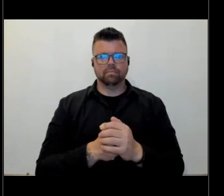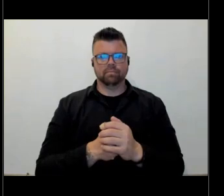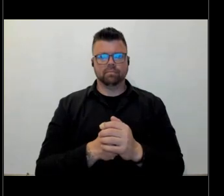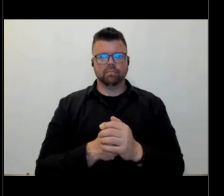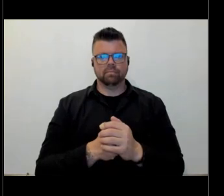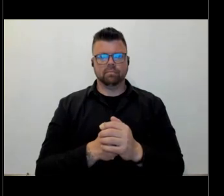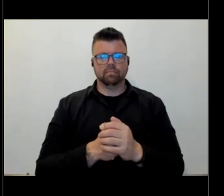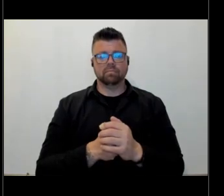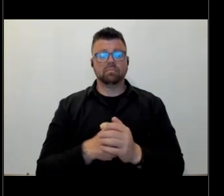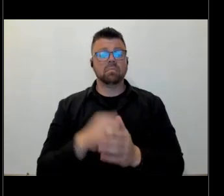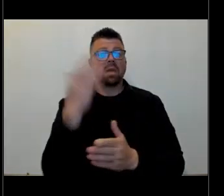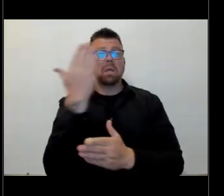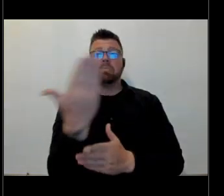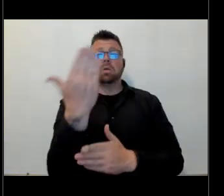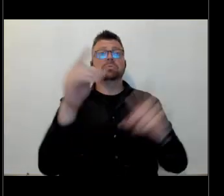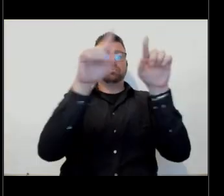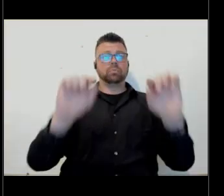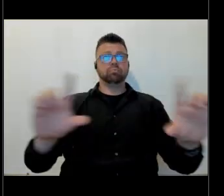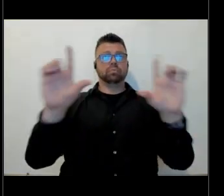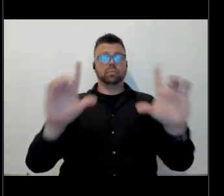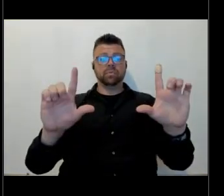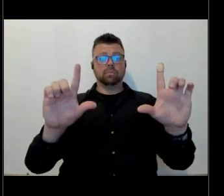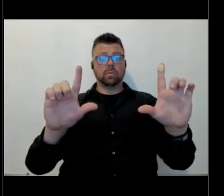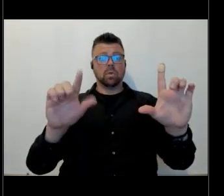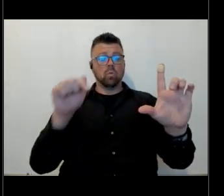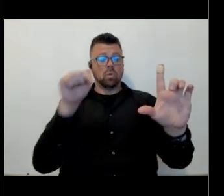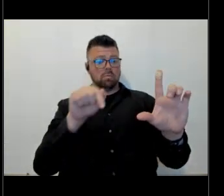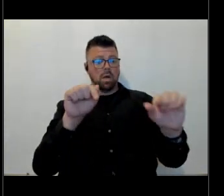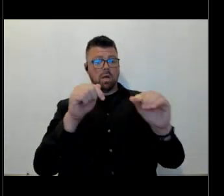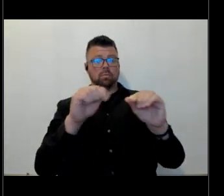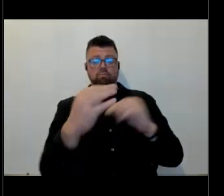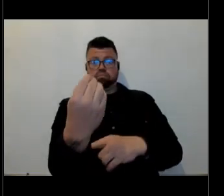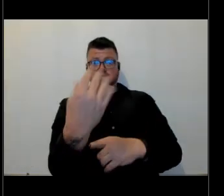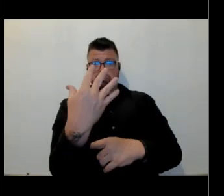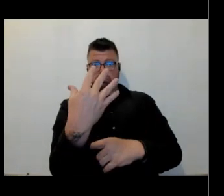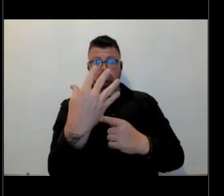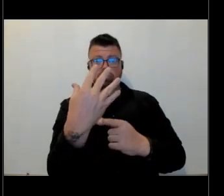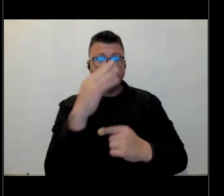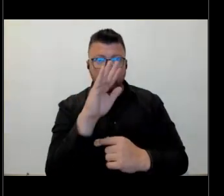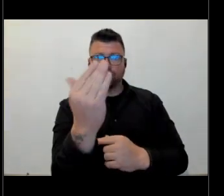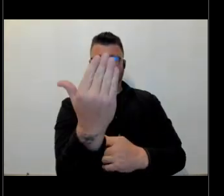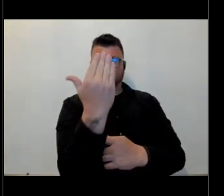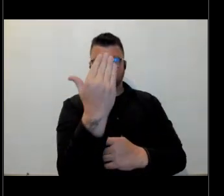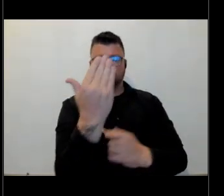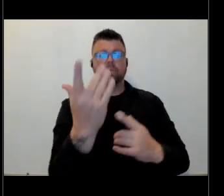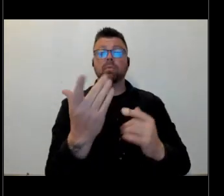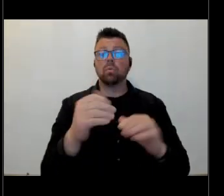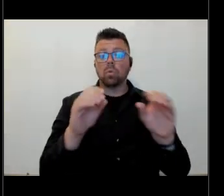Mirrors mounted with the bottom reflective edge no higher than the 40 inches above the finished floor.